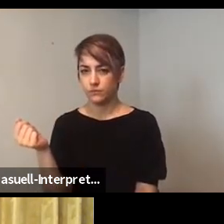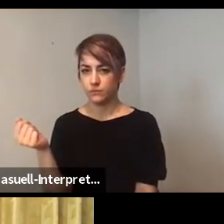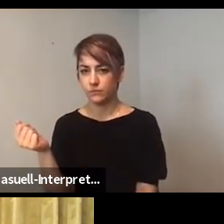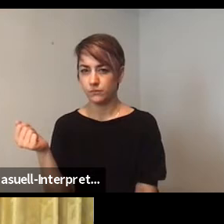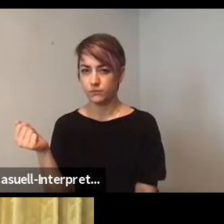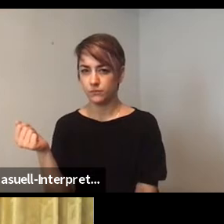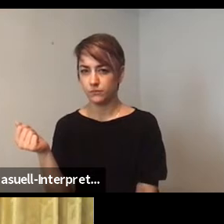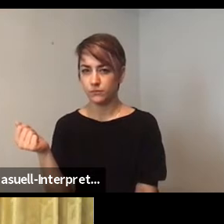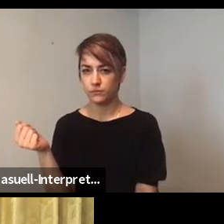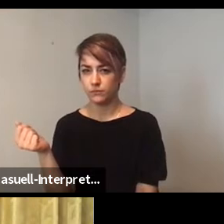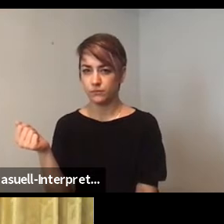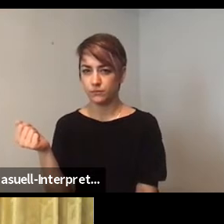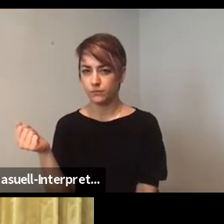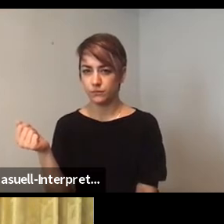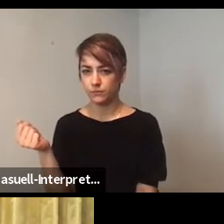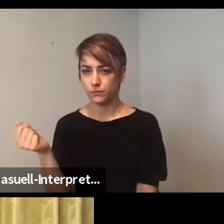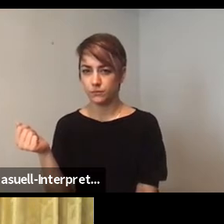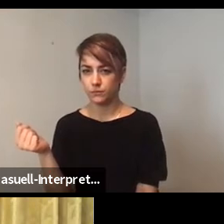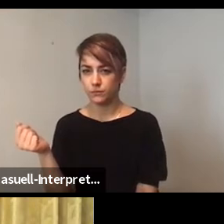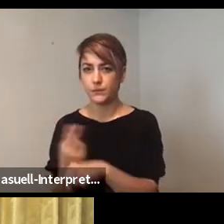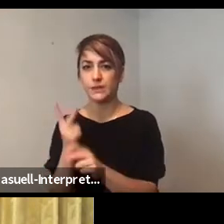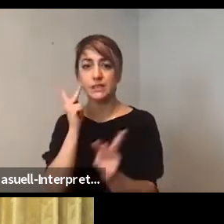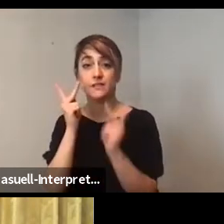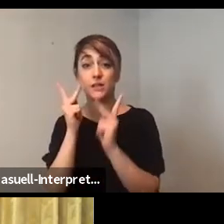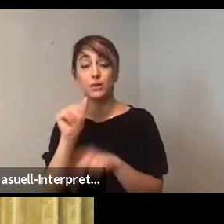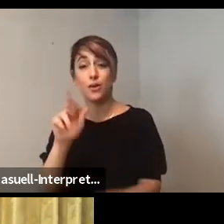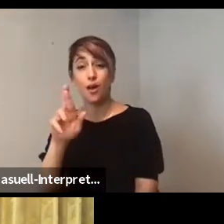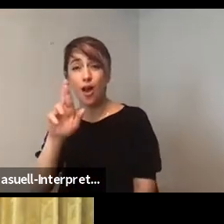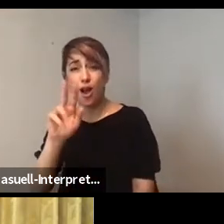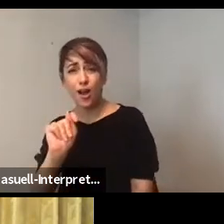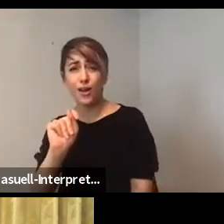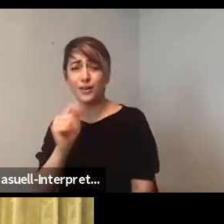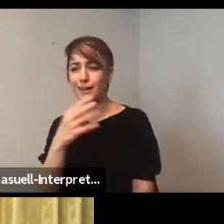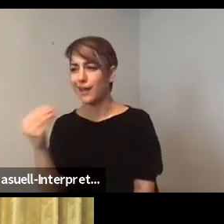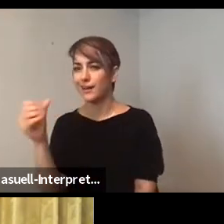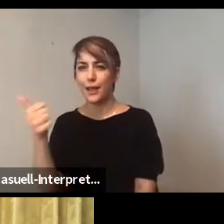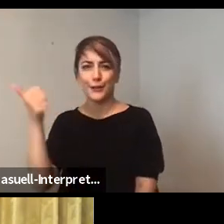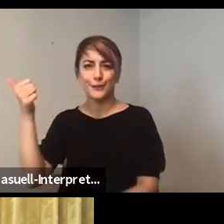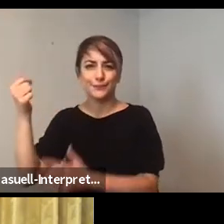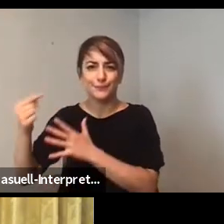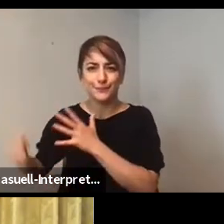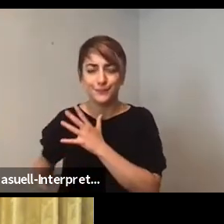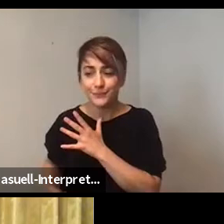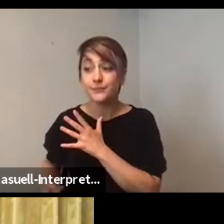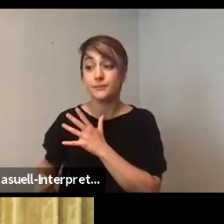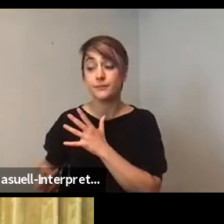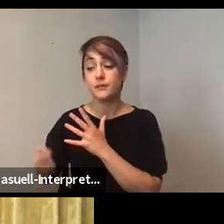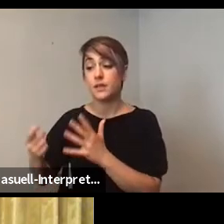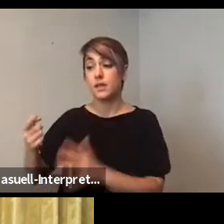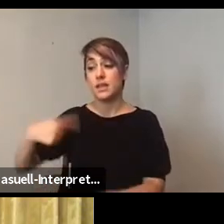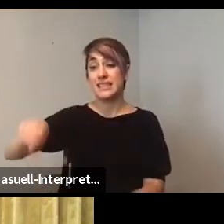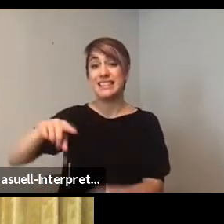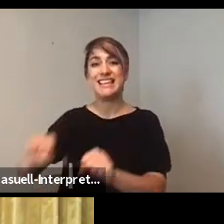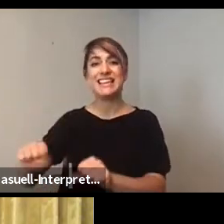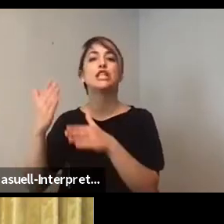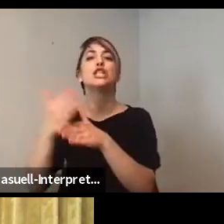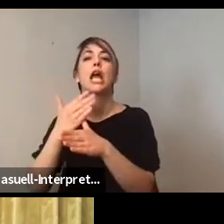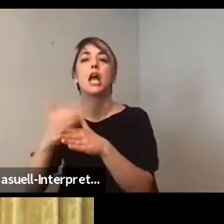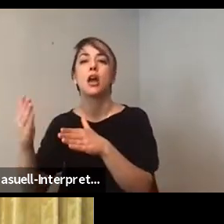visual arts and a lot of stuff that they can share, and people can try that at home. So